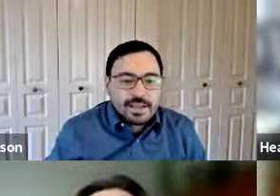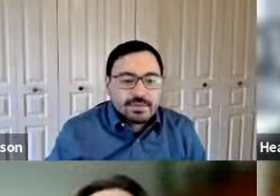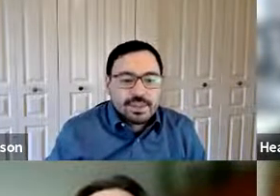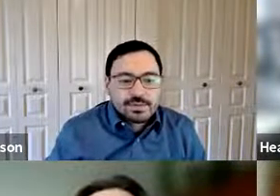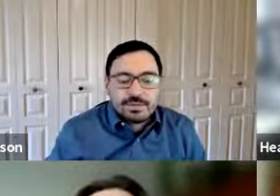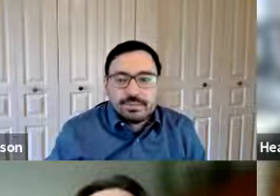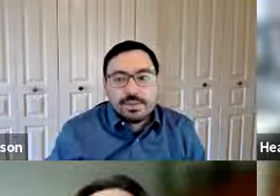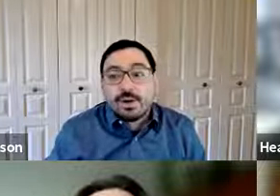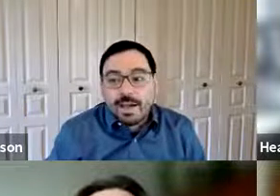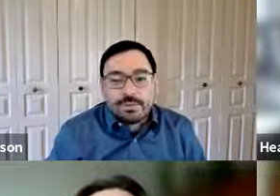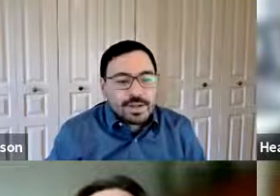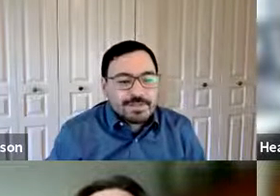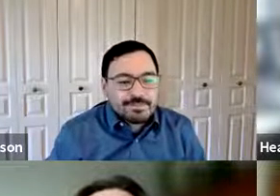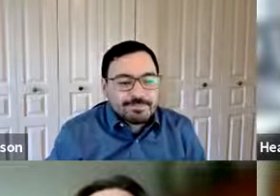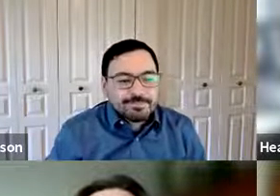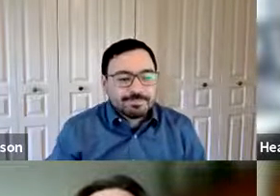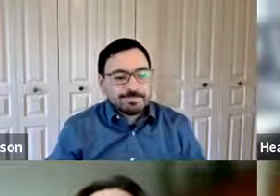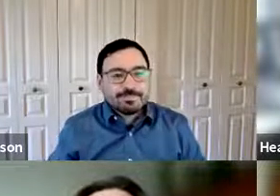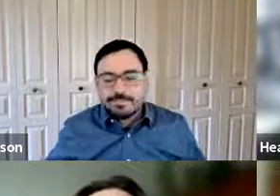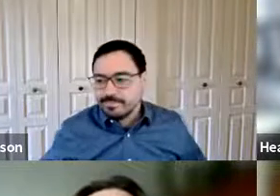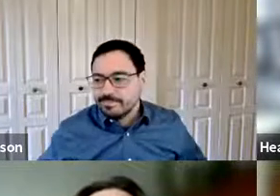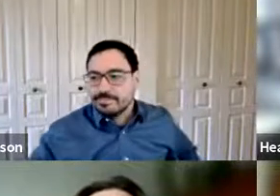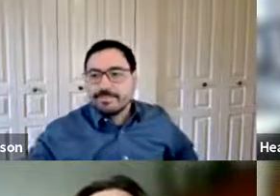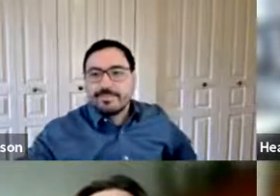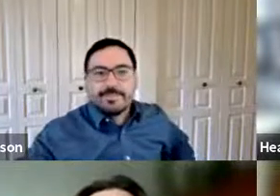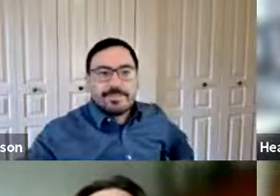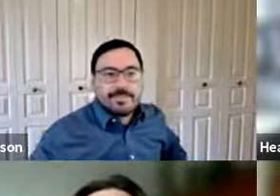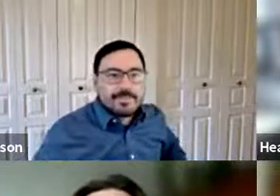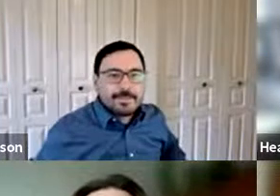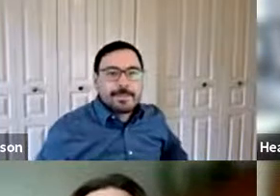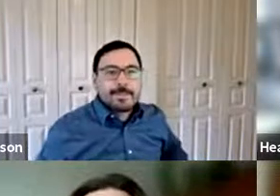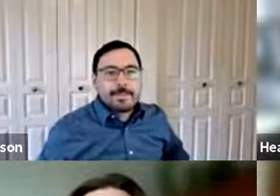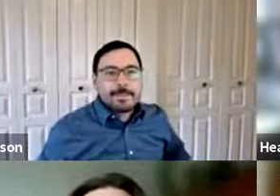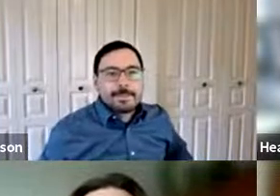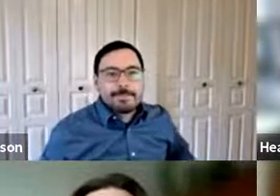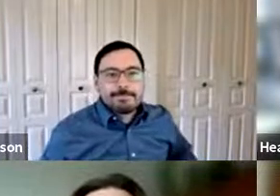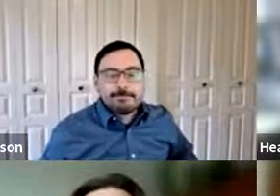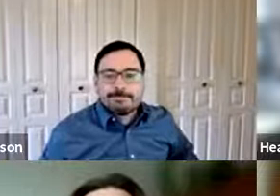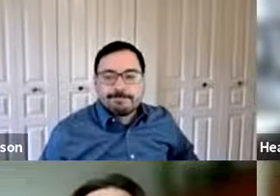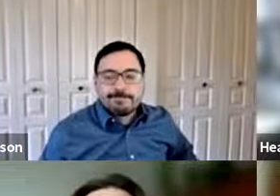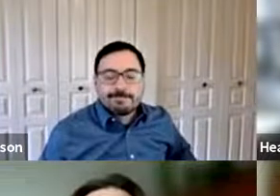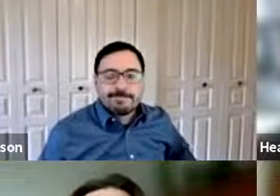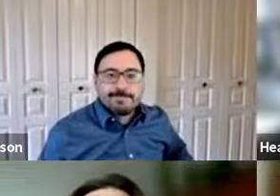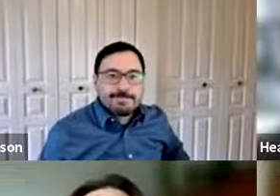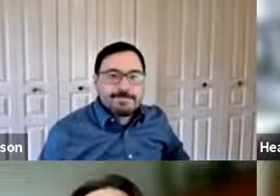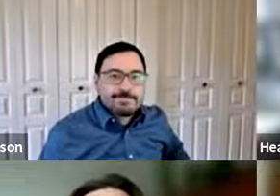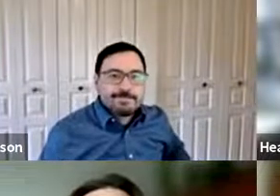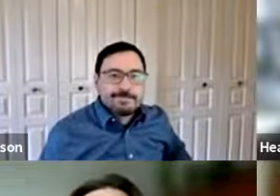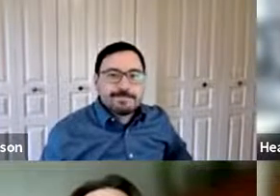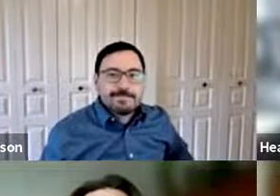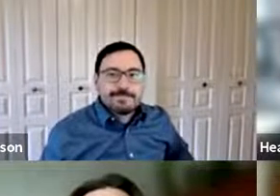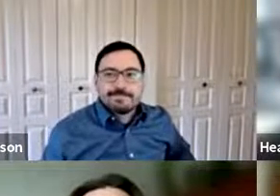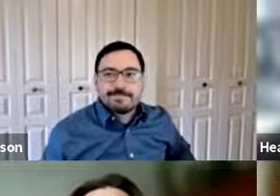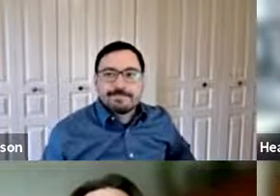the voice of children who don't have a voice. Justin, thank you for sharing that other identity that you bring to the table. It is much